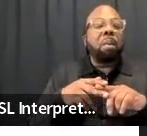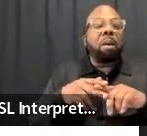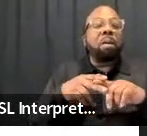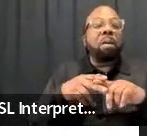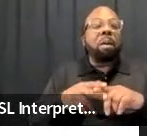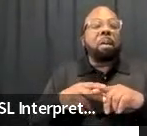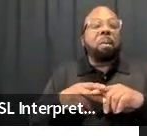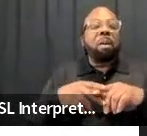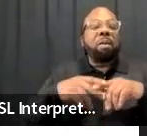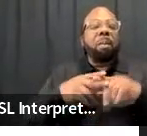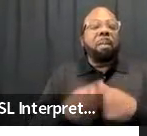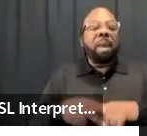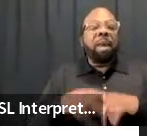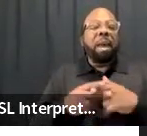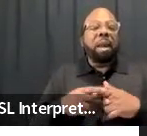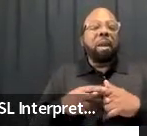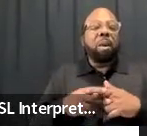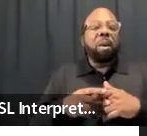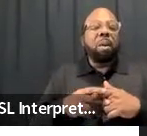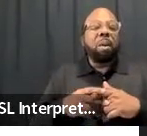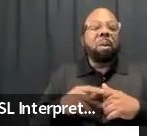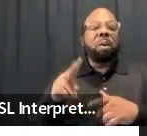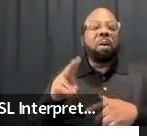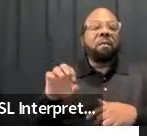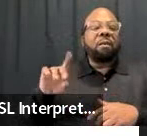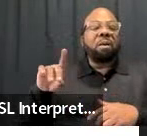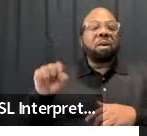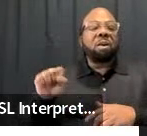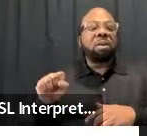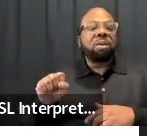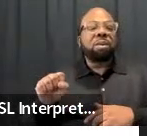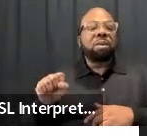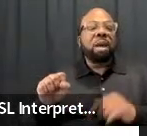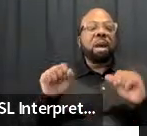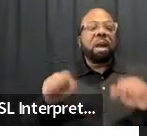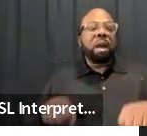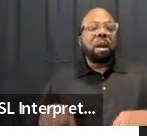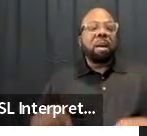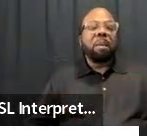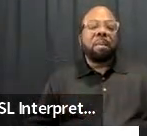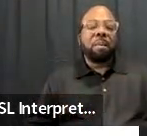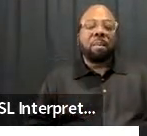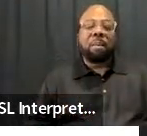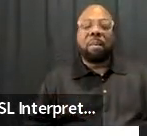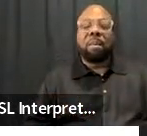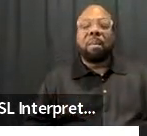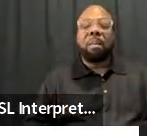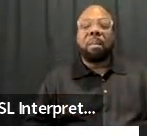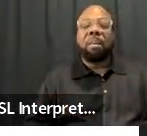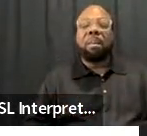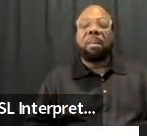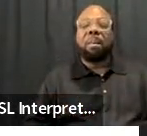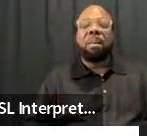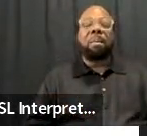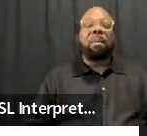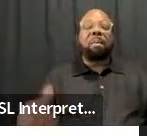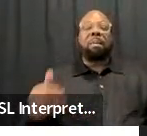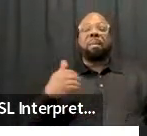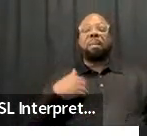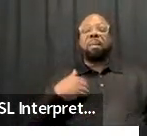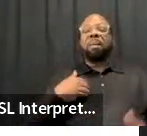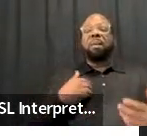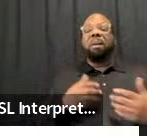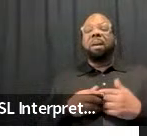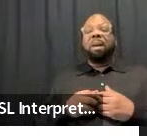developers? Nihilus or other people from the team want to jump in on this too? Yeah, others are welcome to join